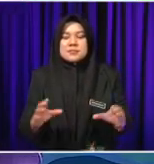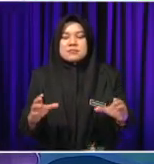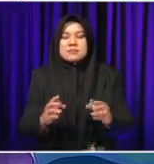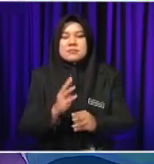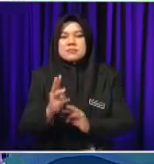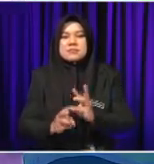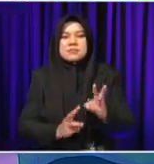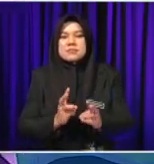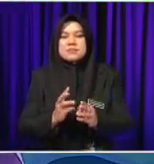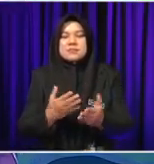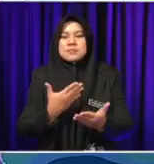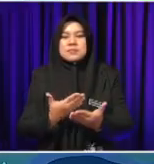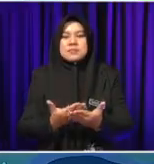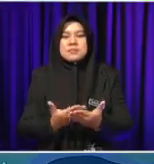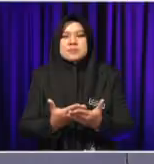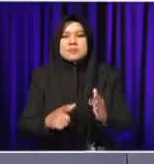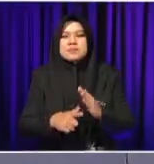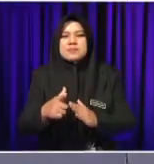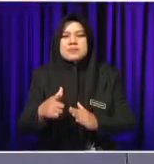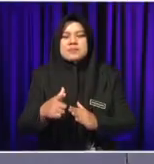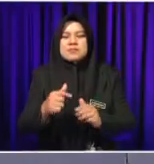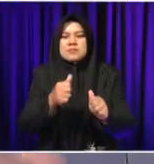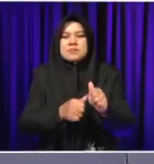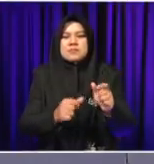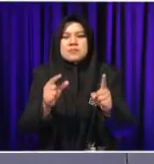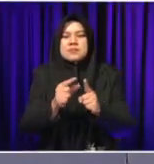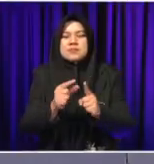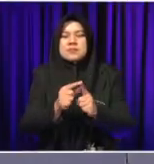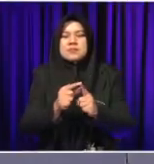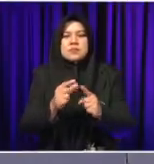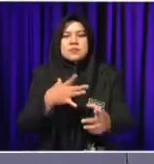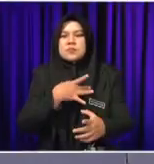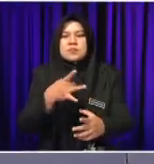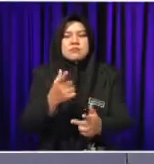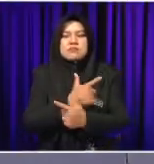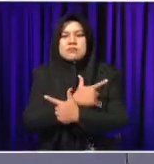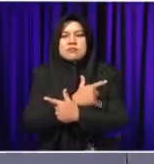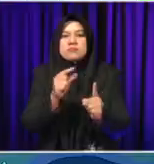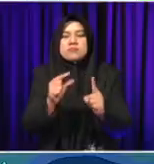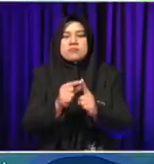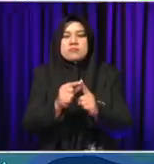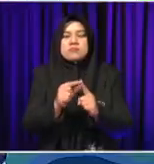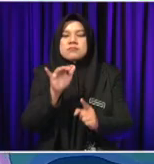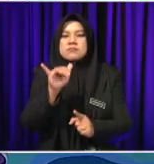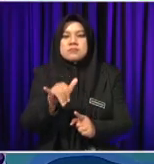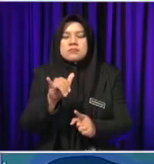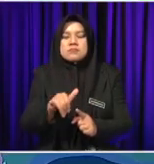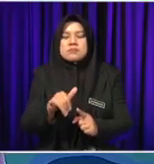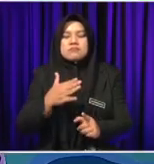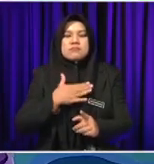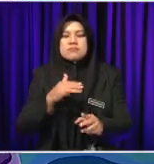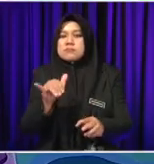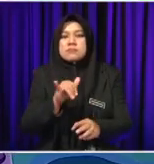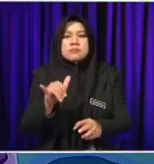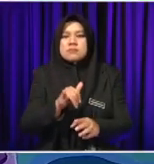place. Wow. I just love every each word from this lyric, Shafika. Yes, me too.